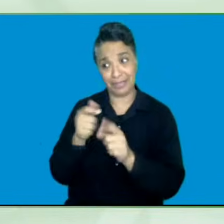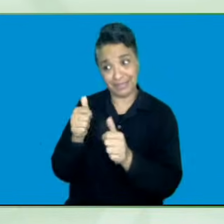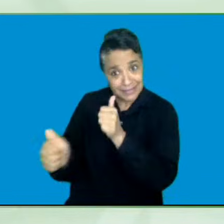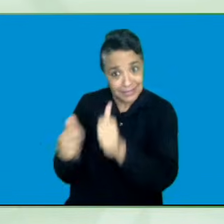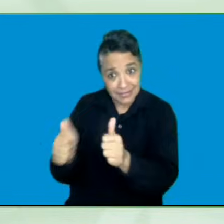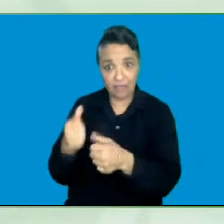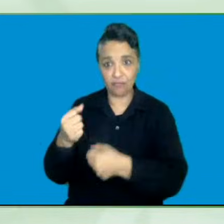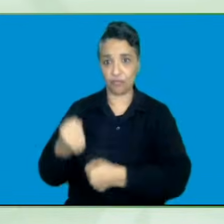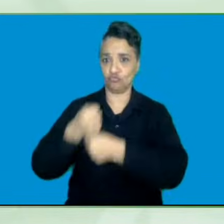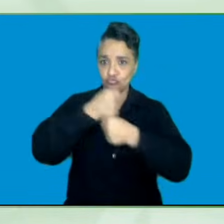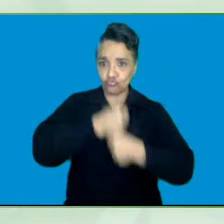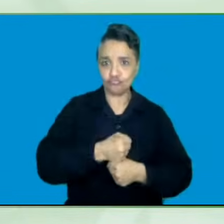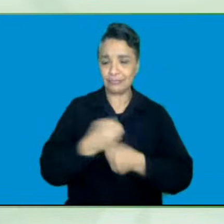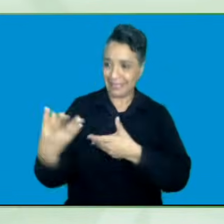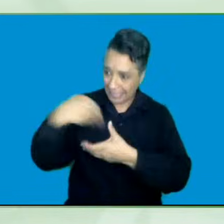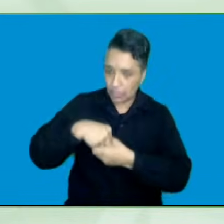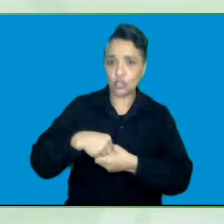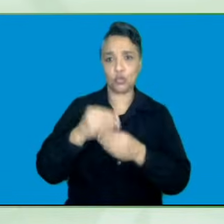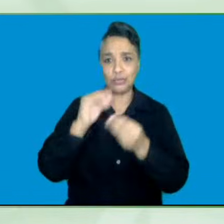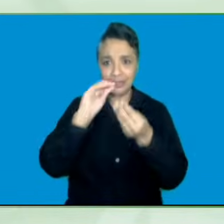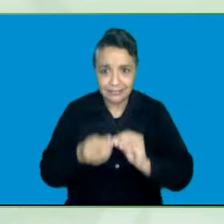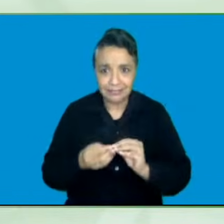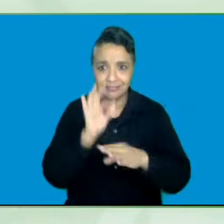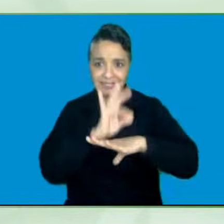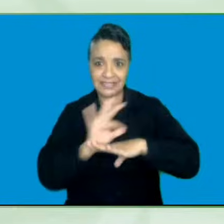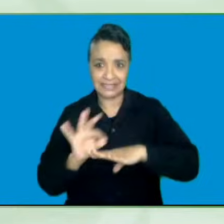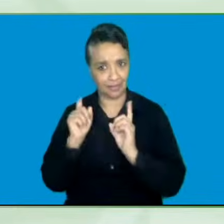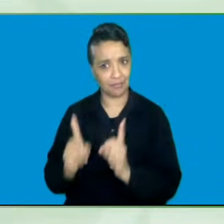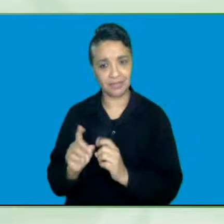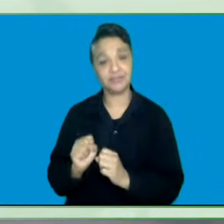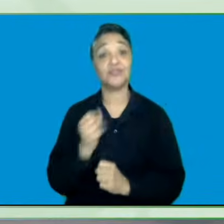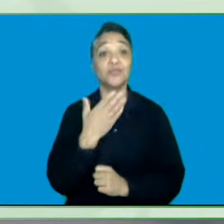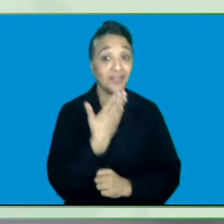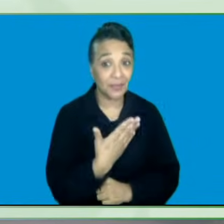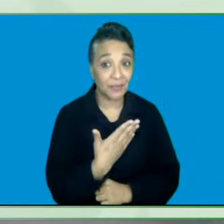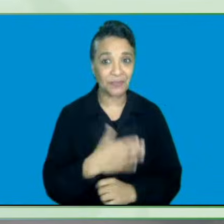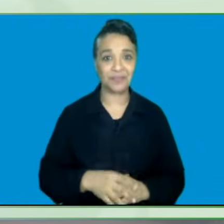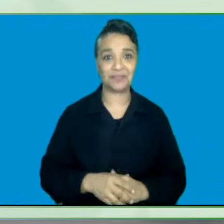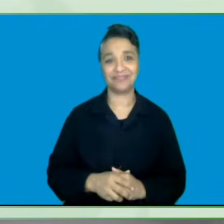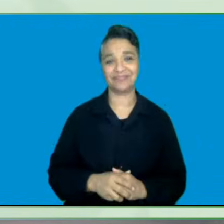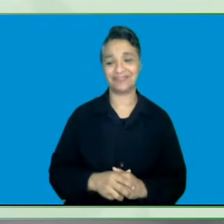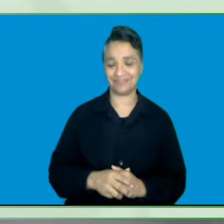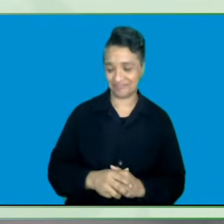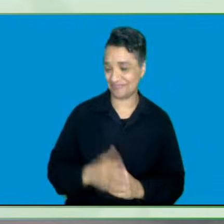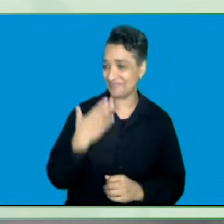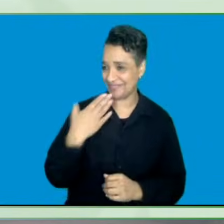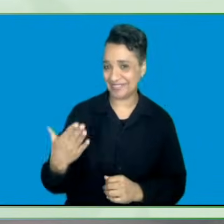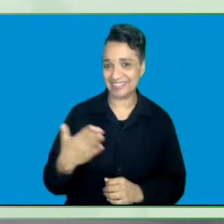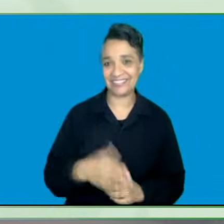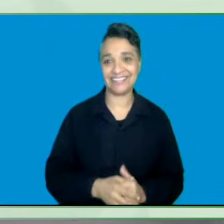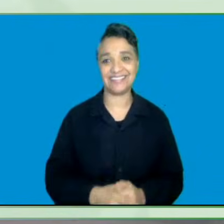among those developers as well. So thank you very much, Margarzada. Thank you as well.